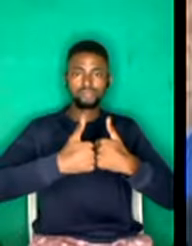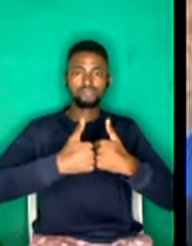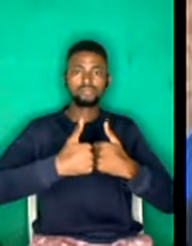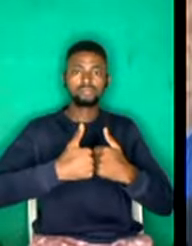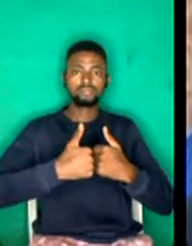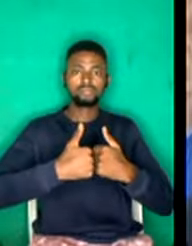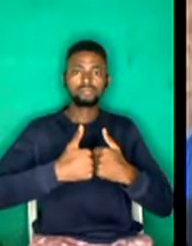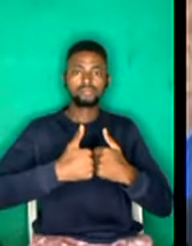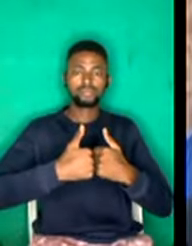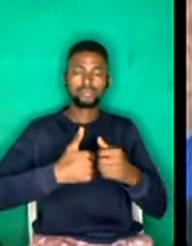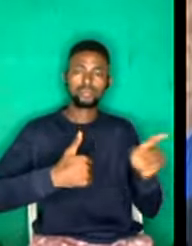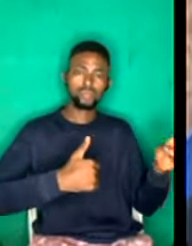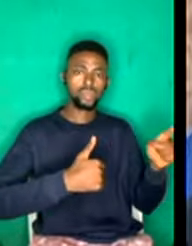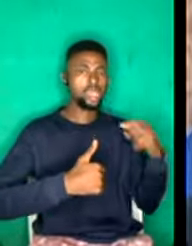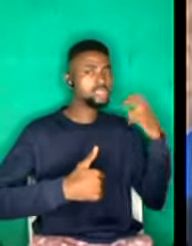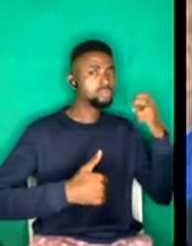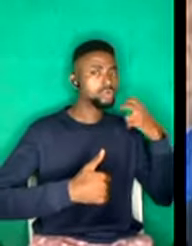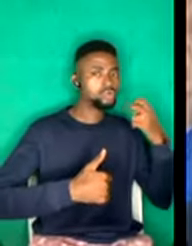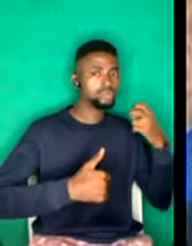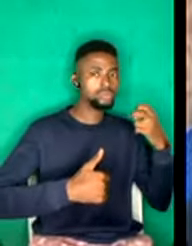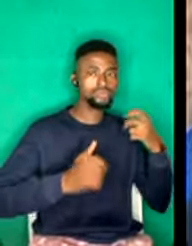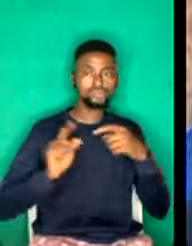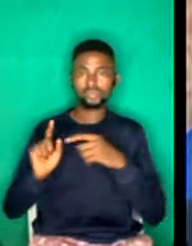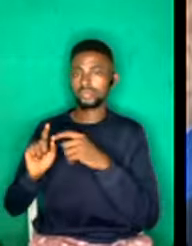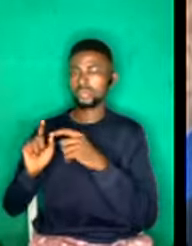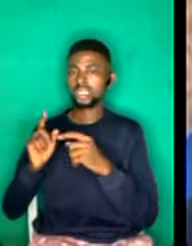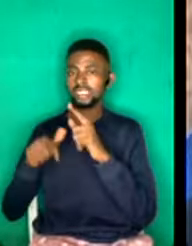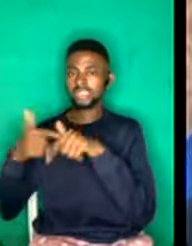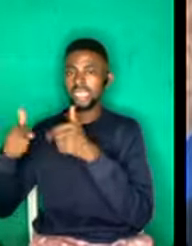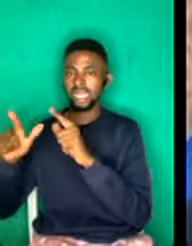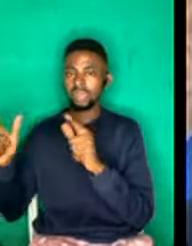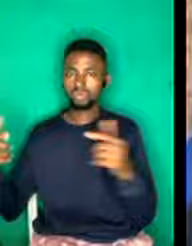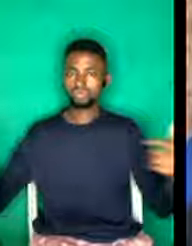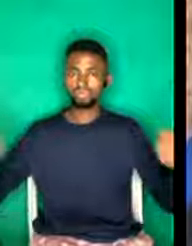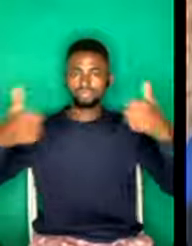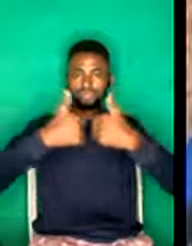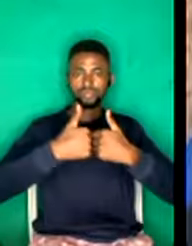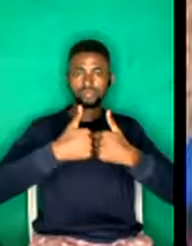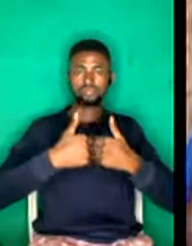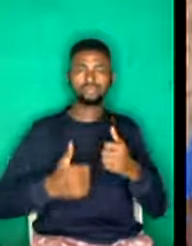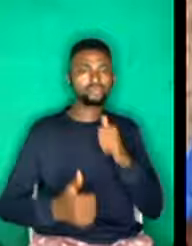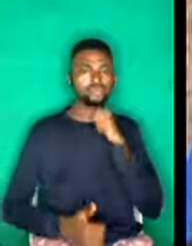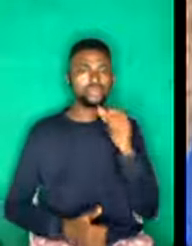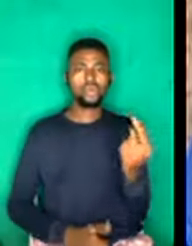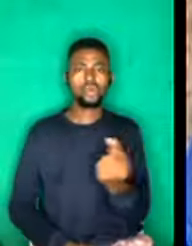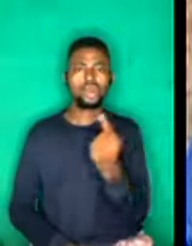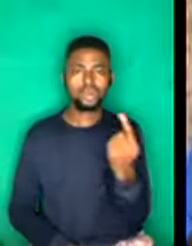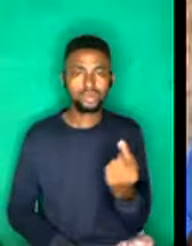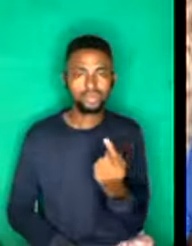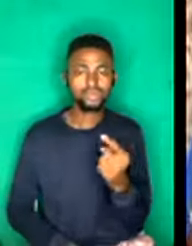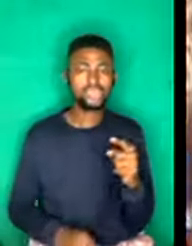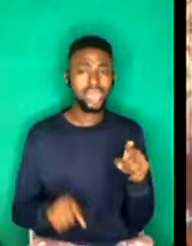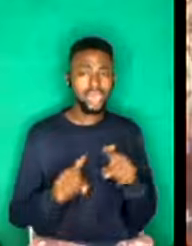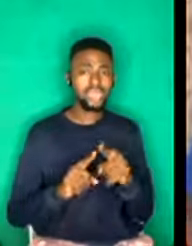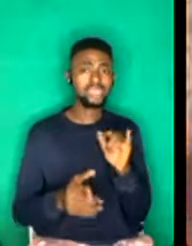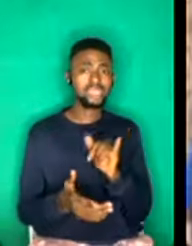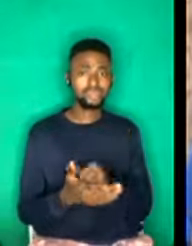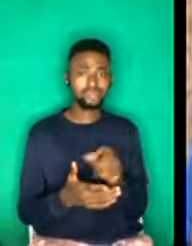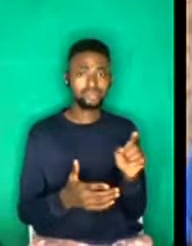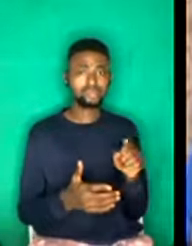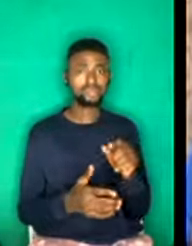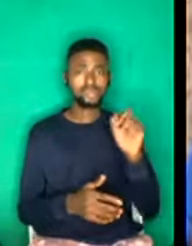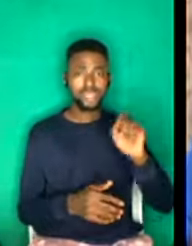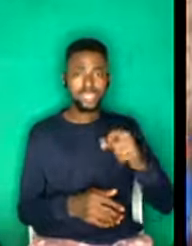spoken language, the gap of sign language. So it's not always like that in terms. Of course, we have